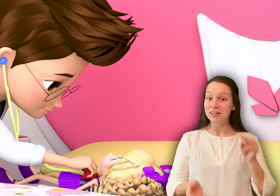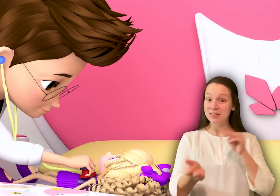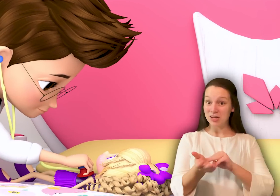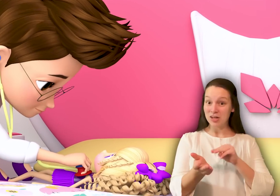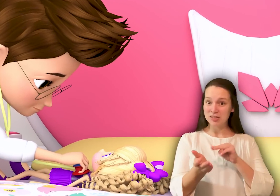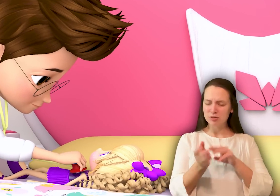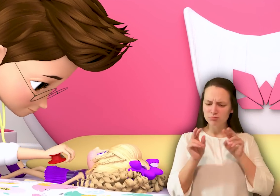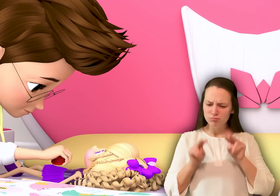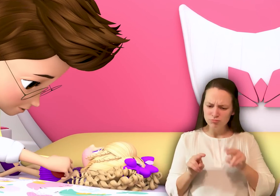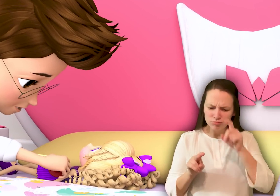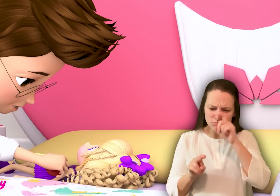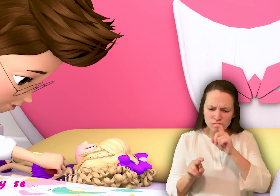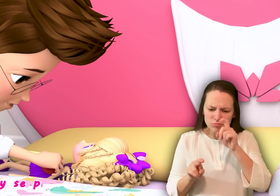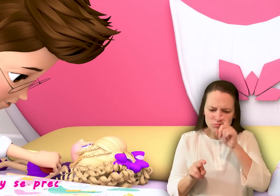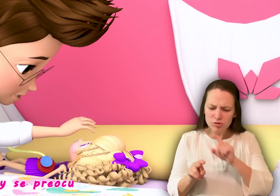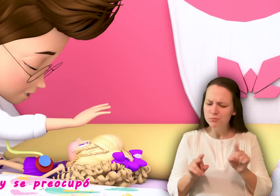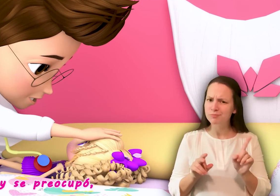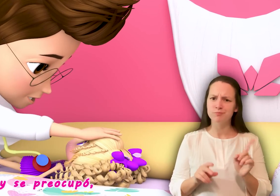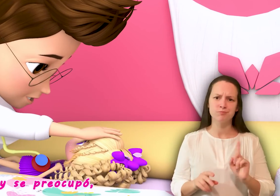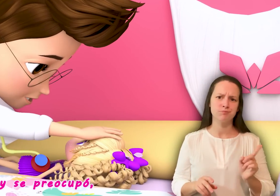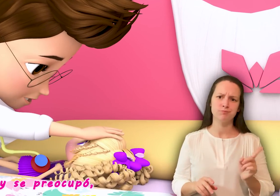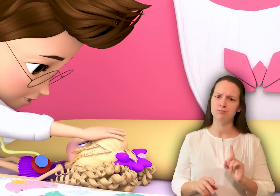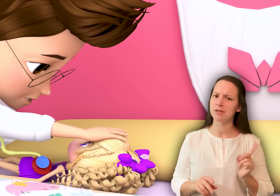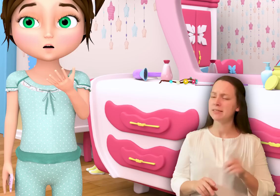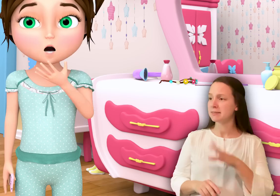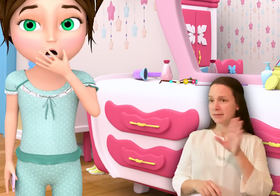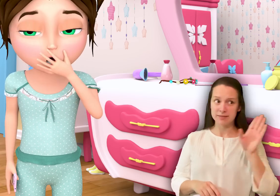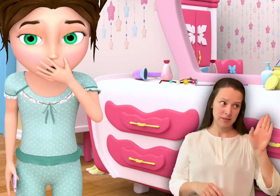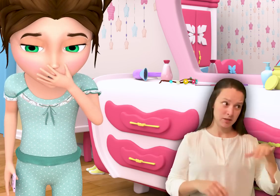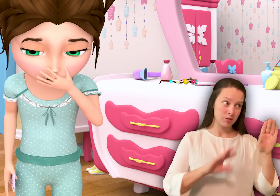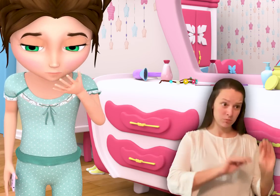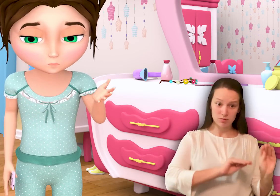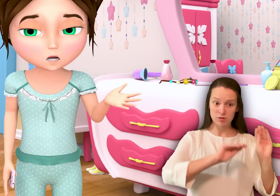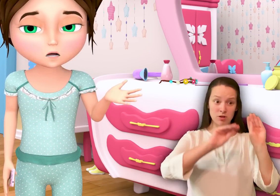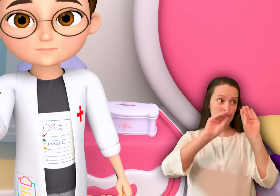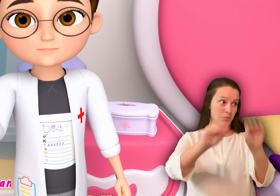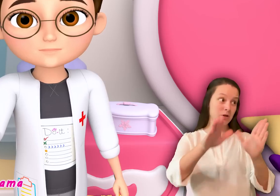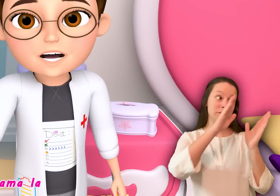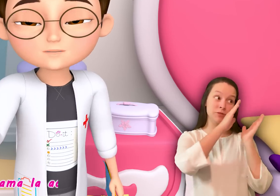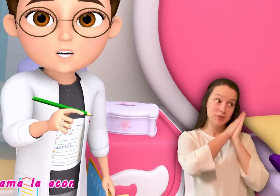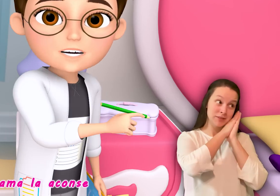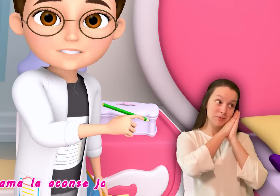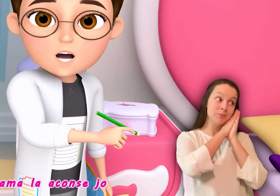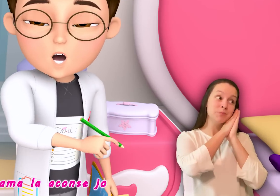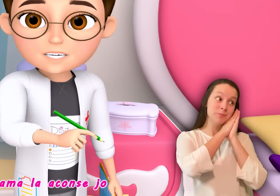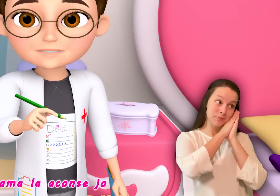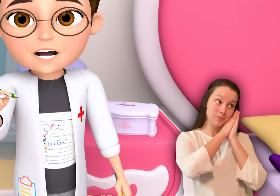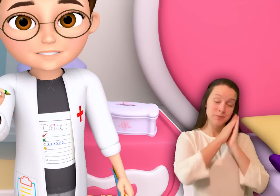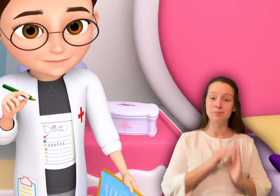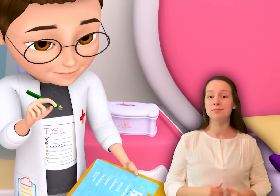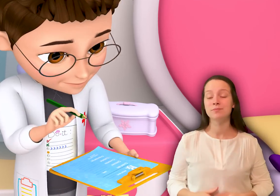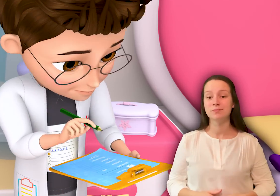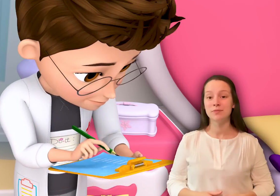t he looked at the dolly and he shook his head and he said Miss Polly put her straight